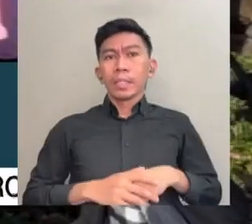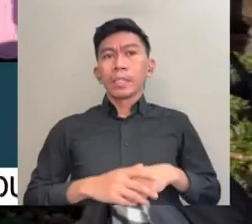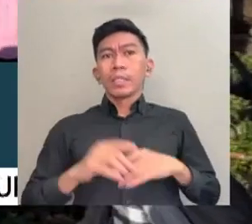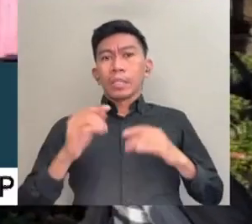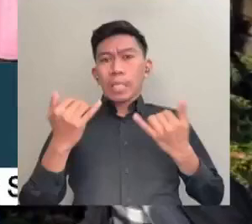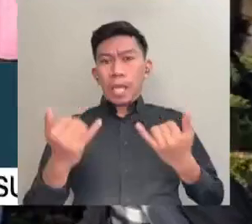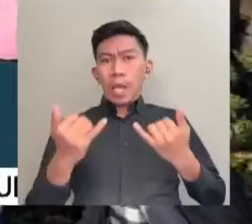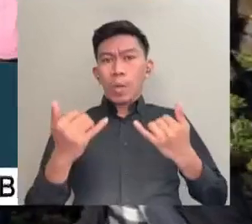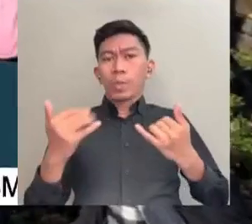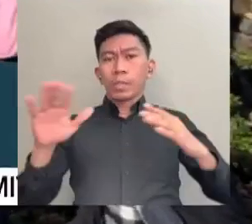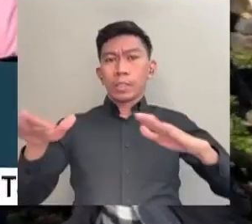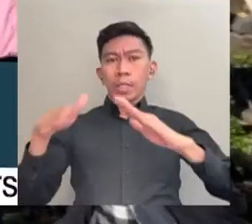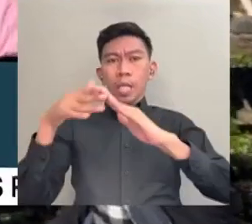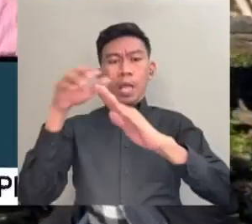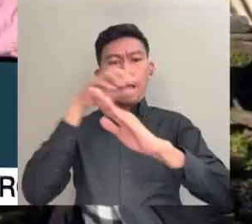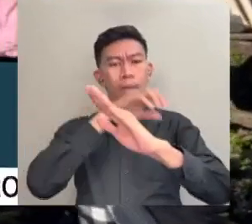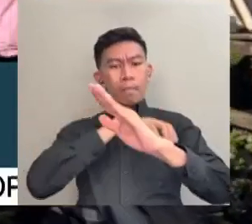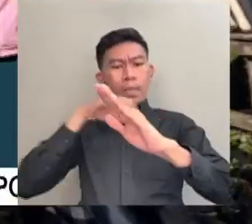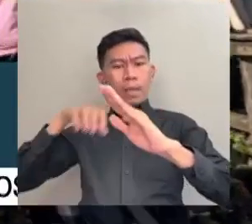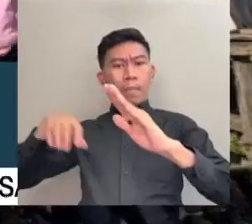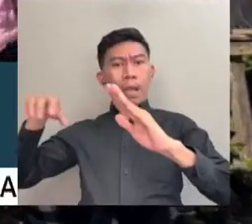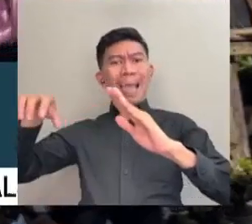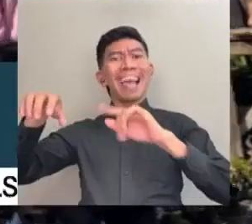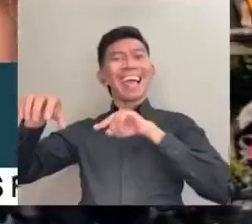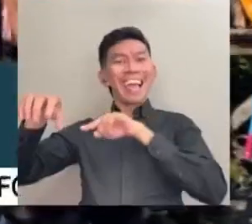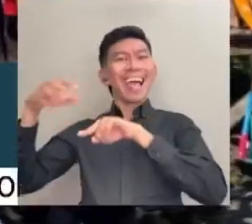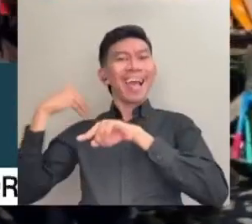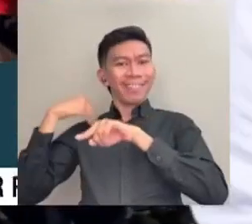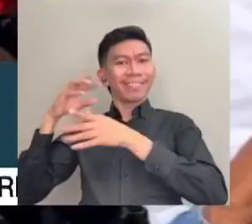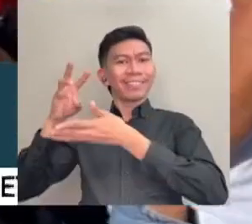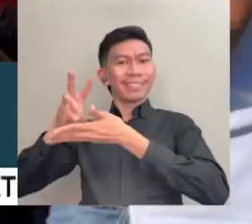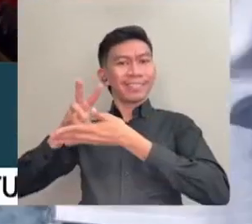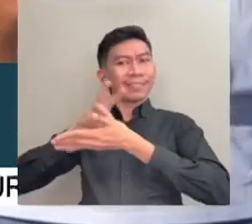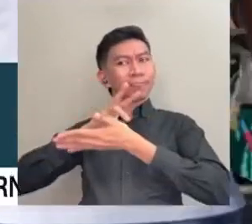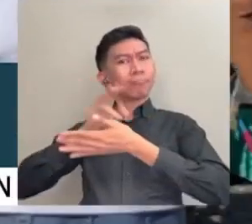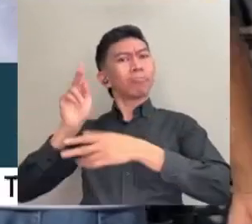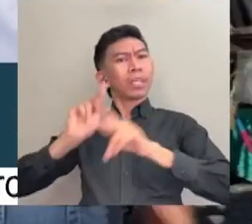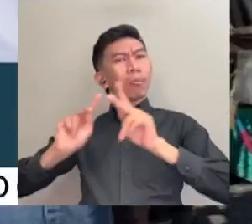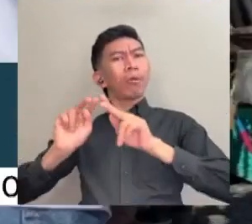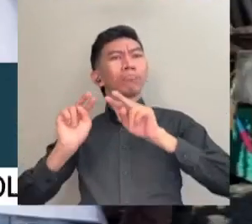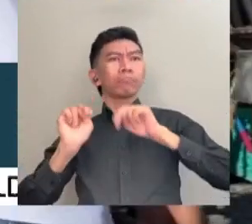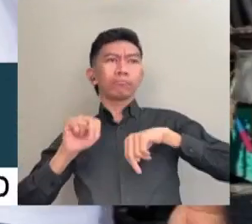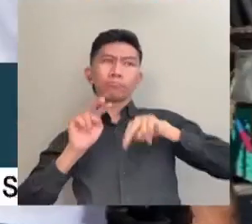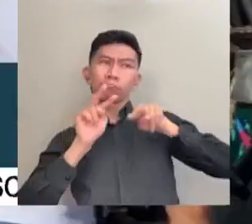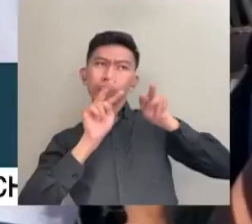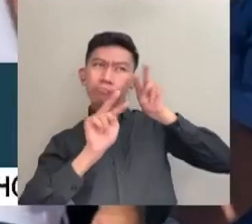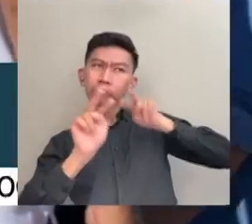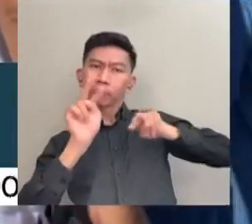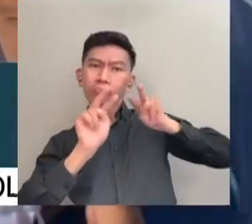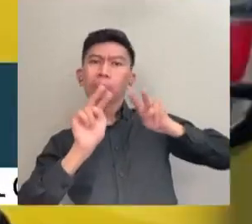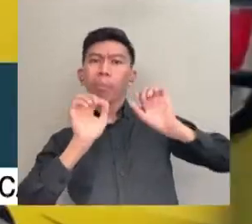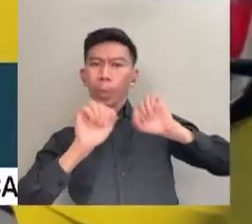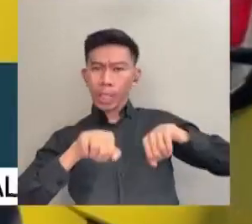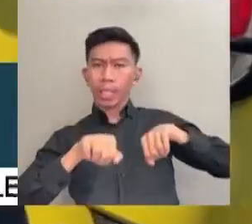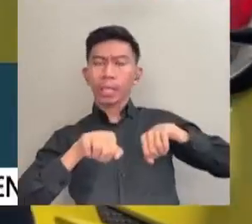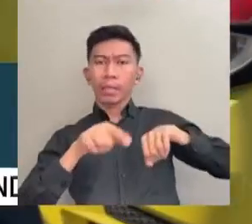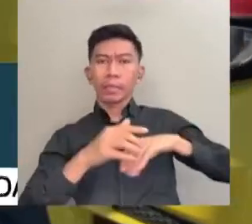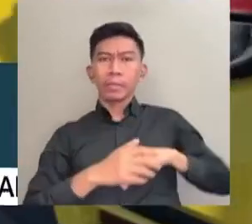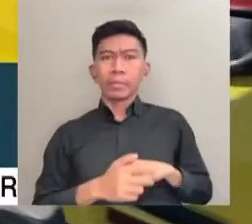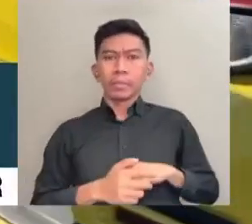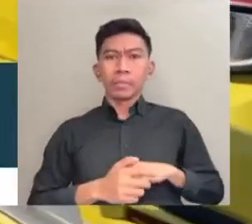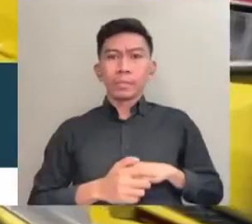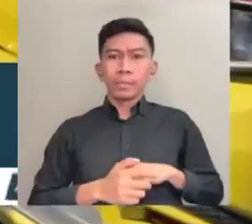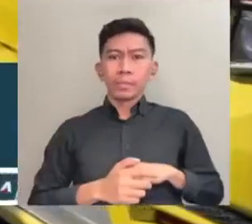designated locations where tourists can safely observe Mayon's activities. DOT Bicol Regional Director Herbie Agua says,